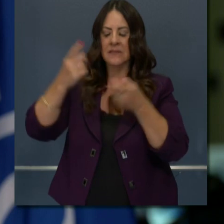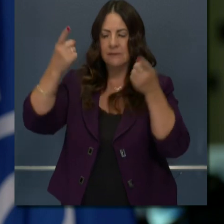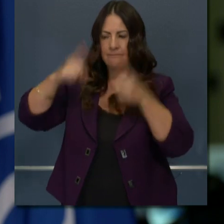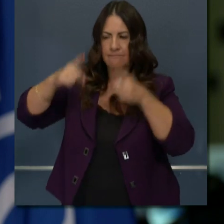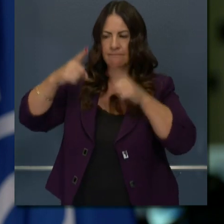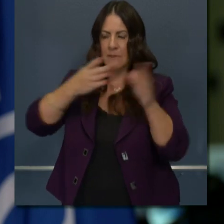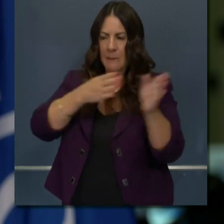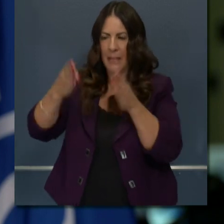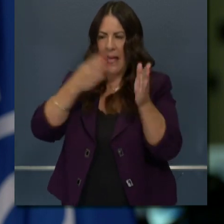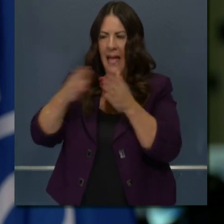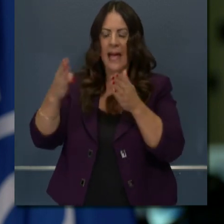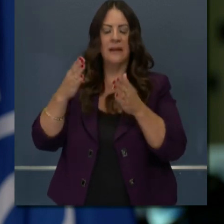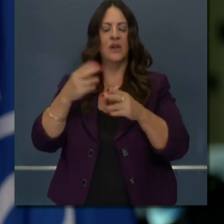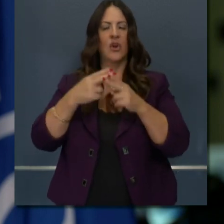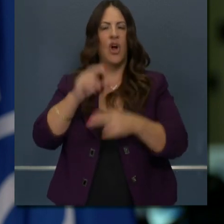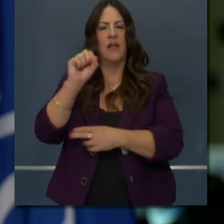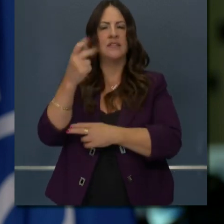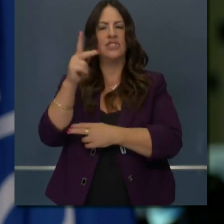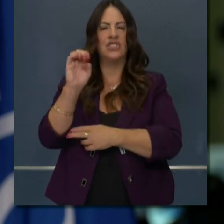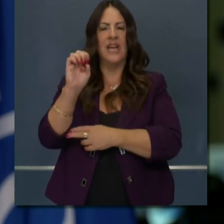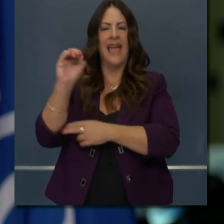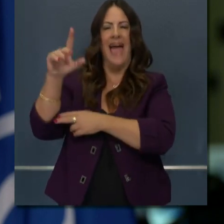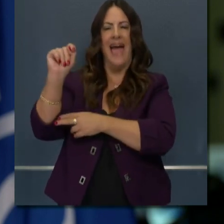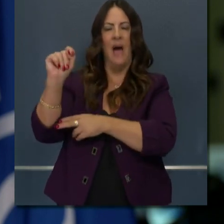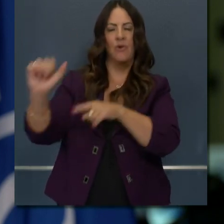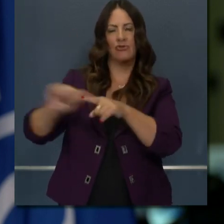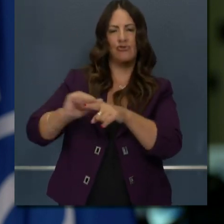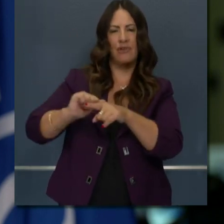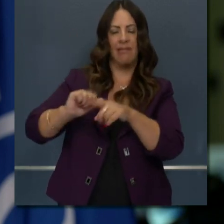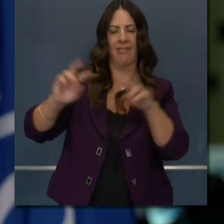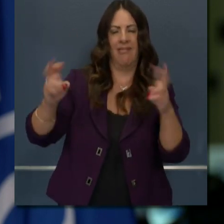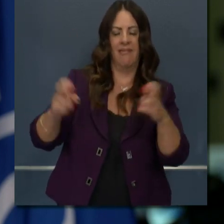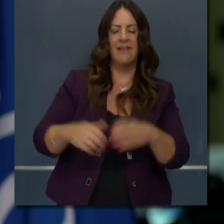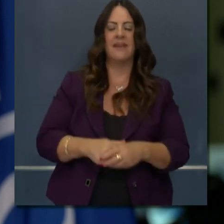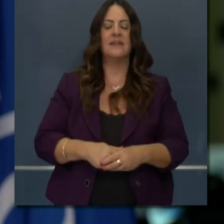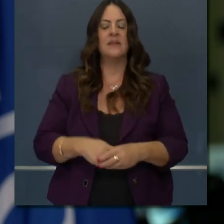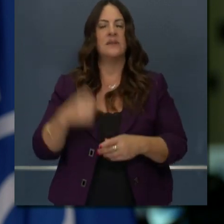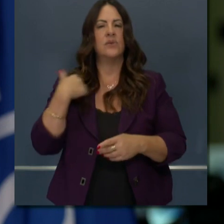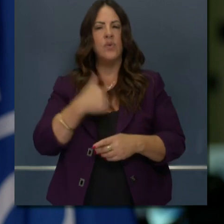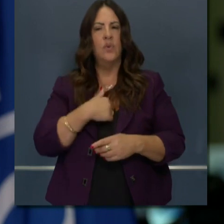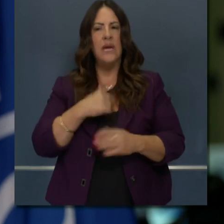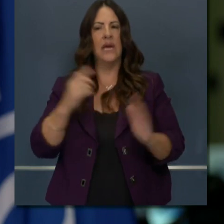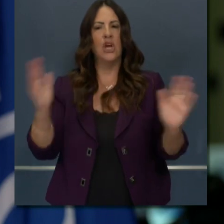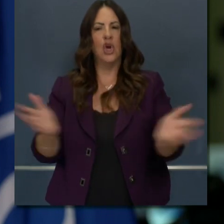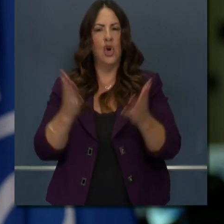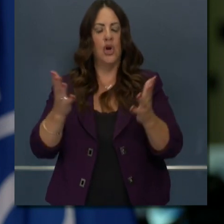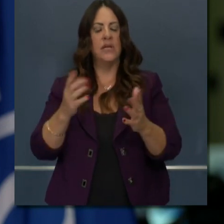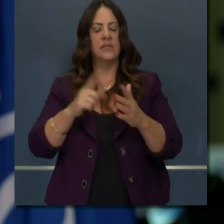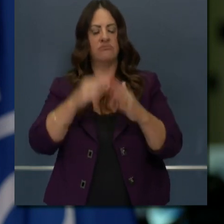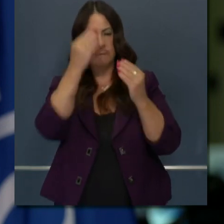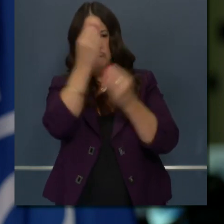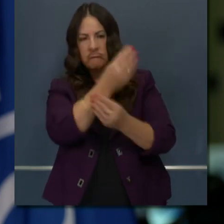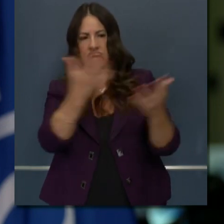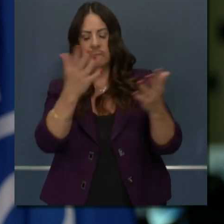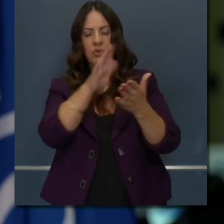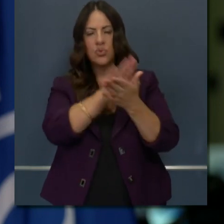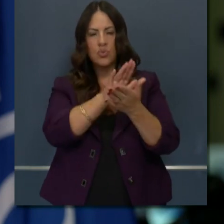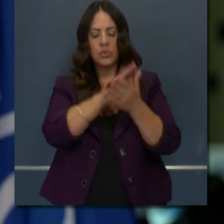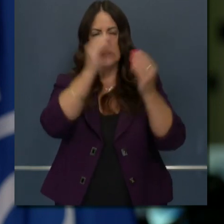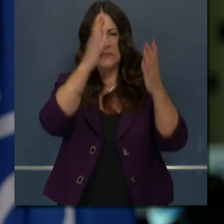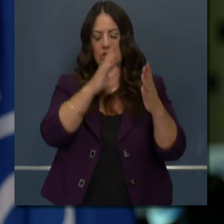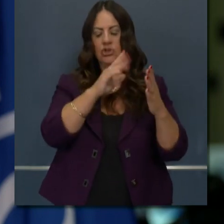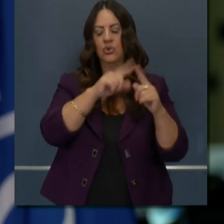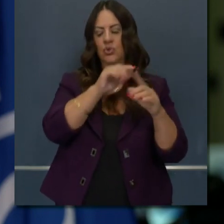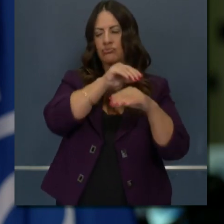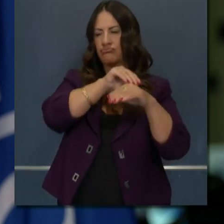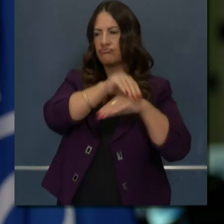the Shakeout drill, to give people options, to give our educators options for how to encourage and practice drop, cover, and hold on